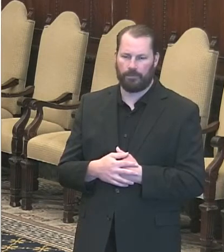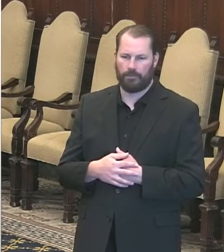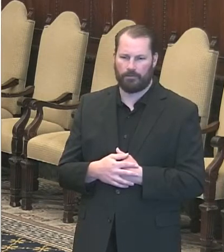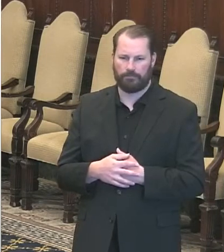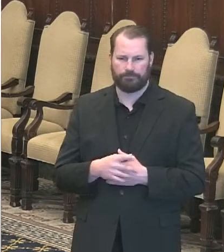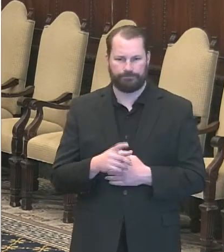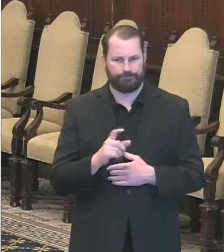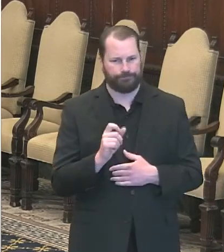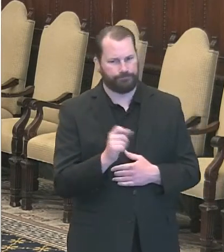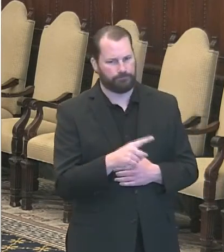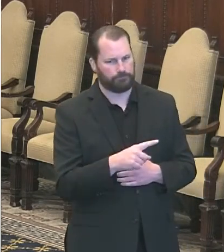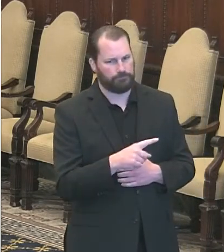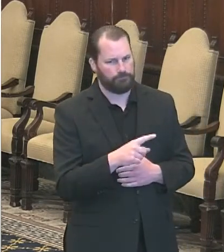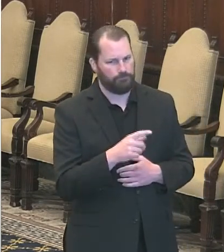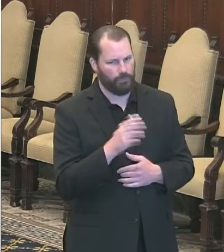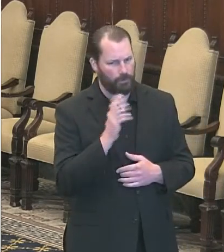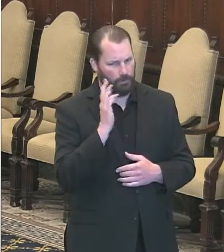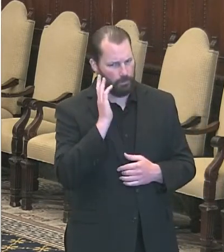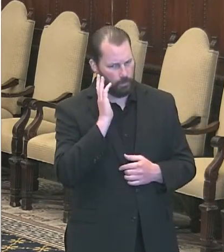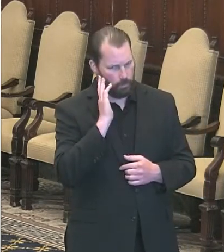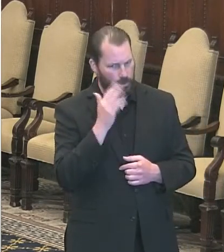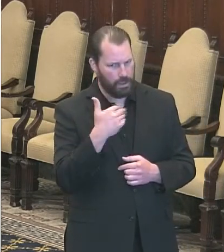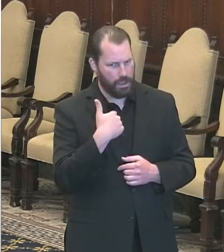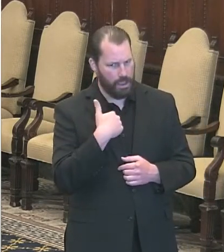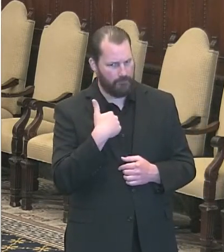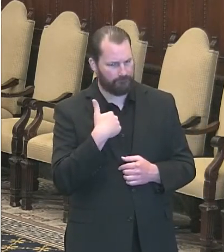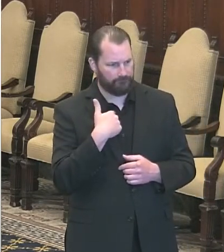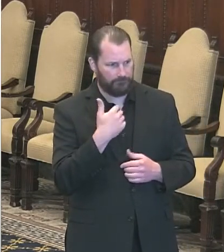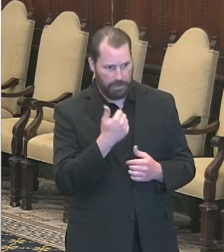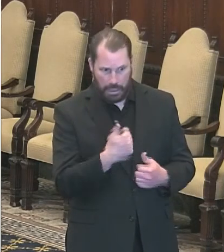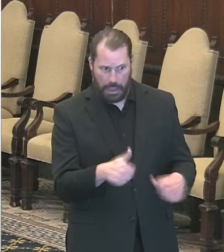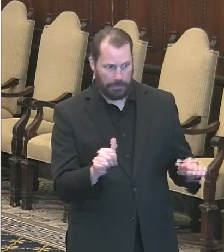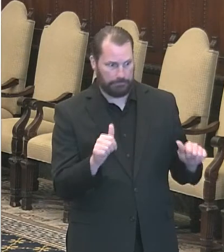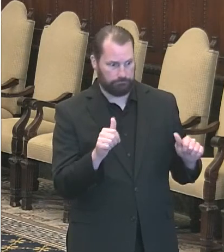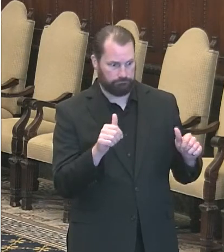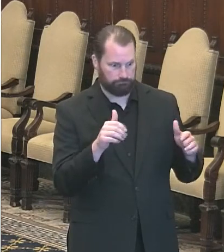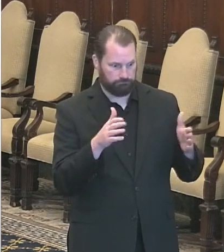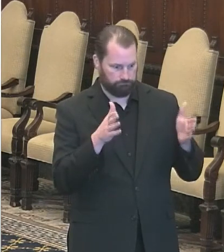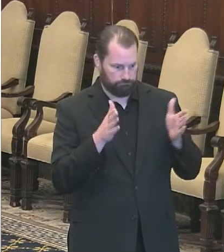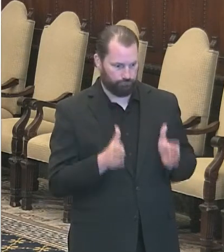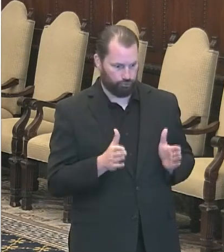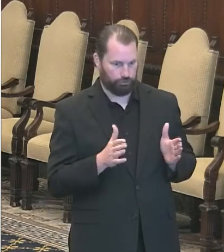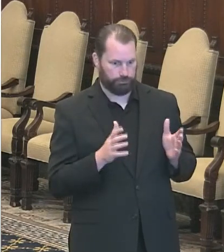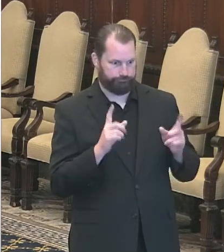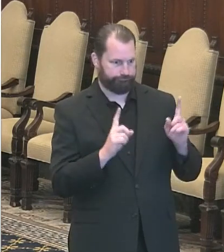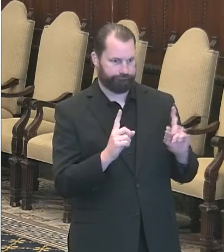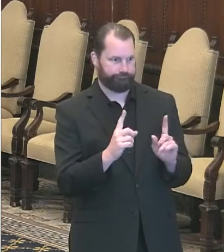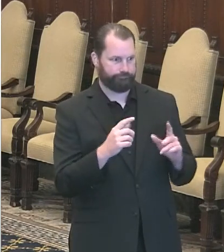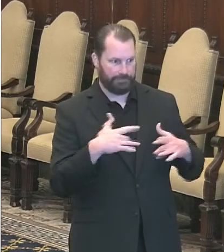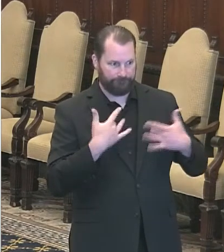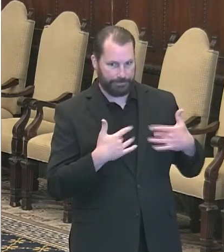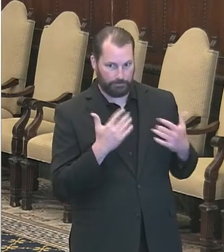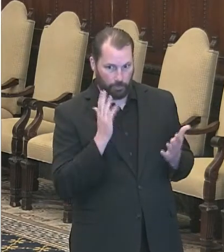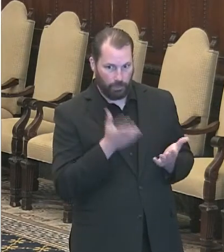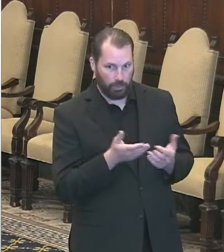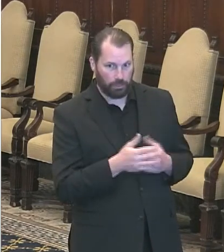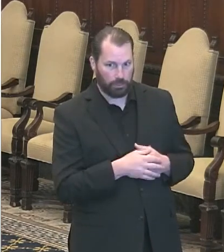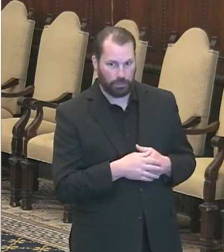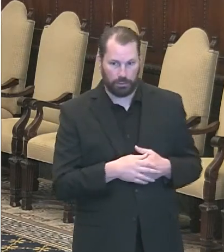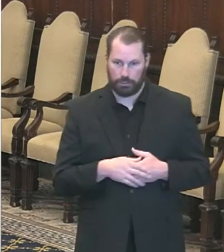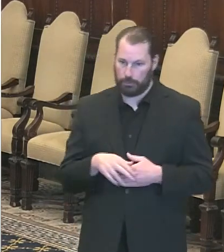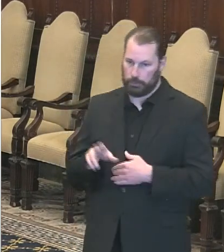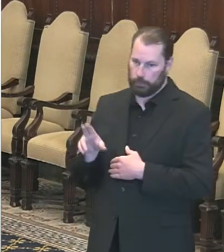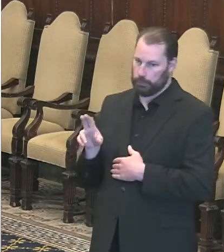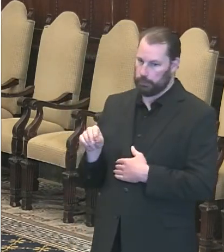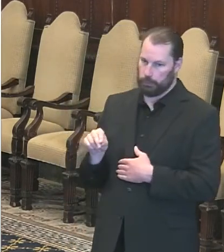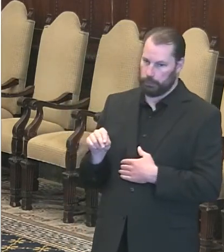there be any in-person events as part of this festival? Michael? No, there will not. 100% of the events will